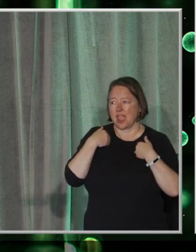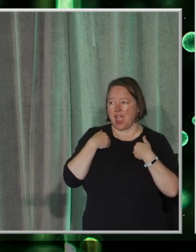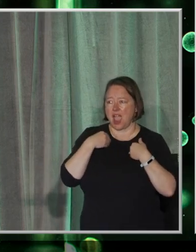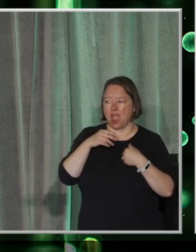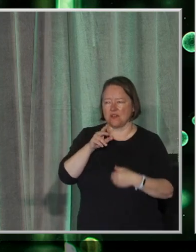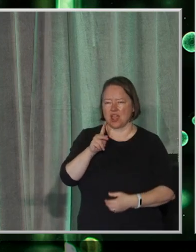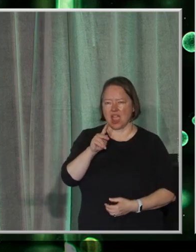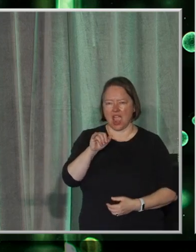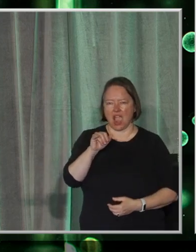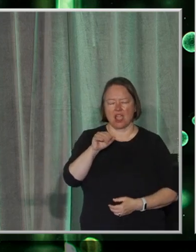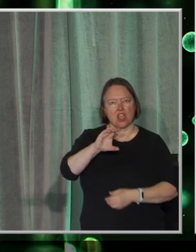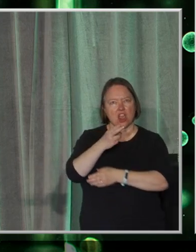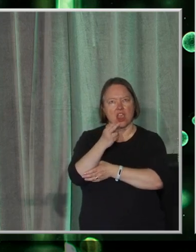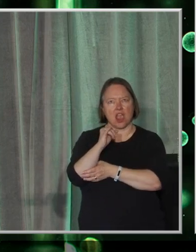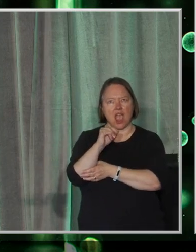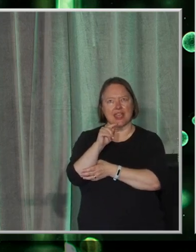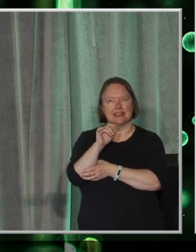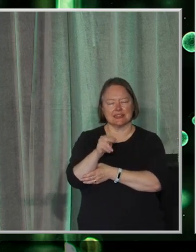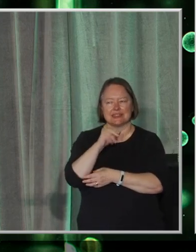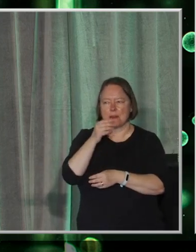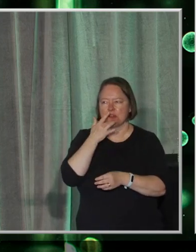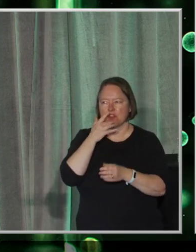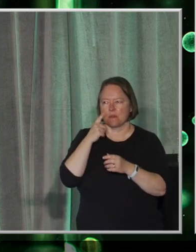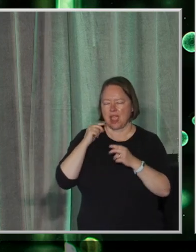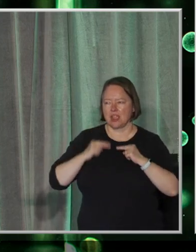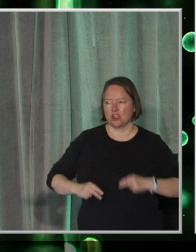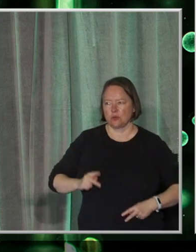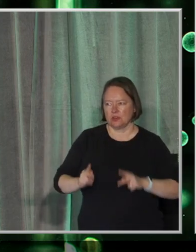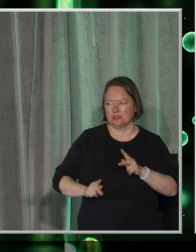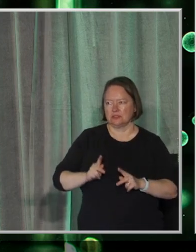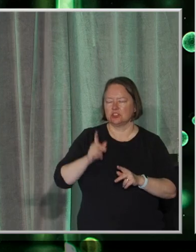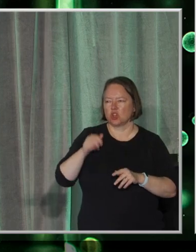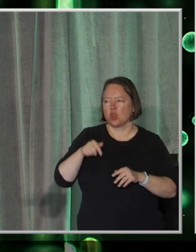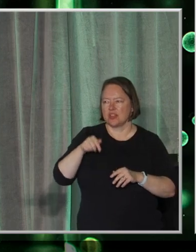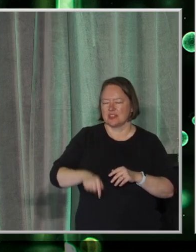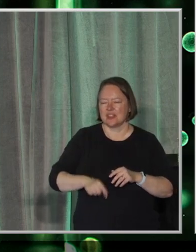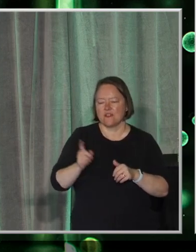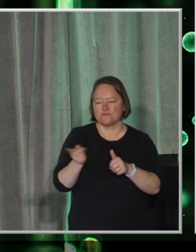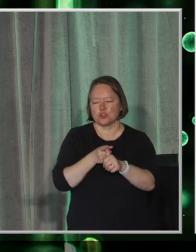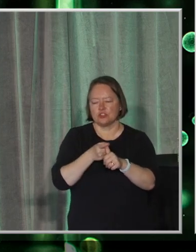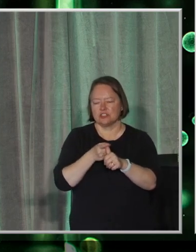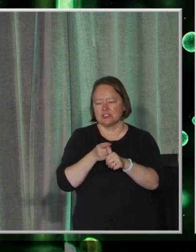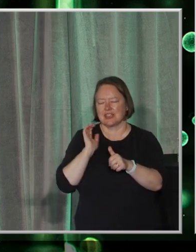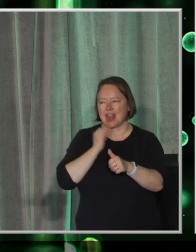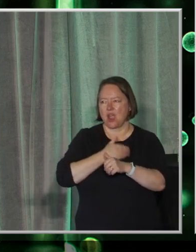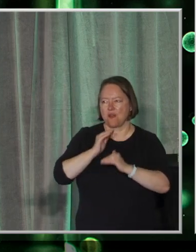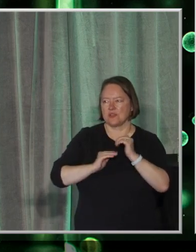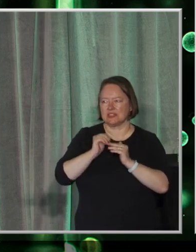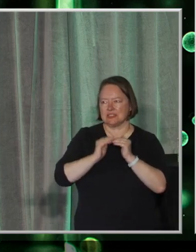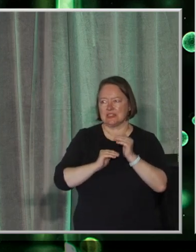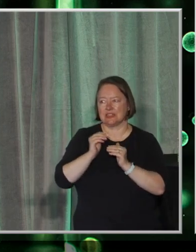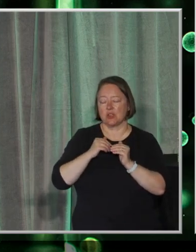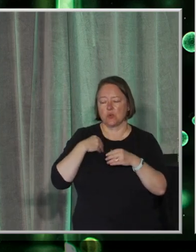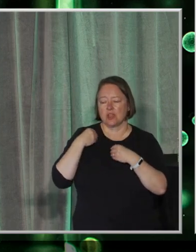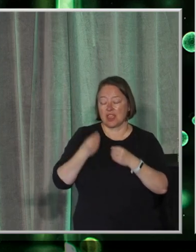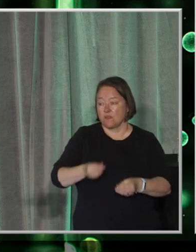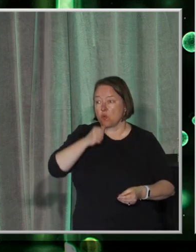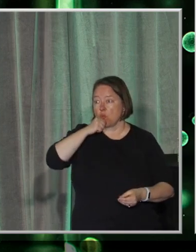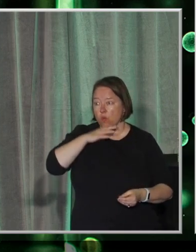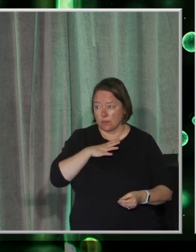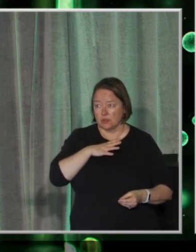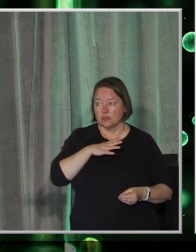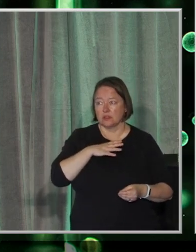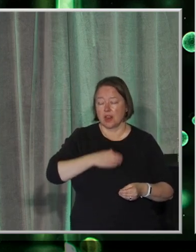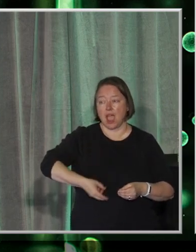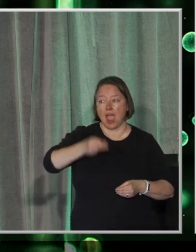that is not preferred by humans. So this work, first and foremost, within our facility, will be giving women in